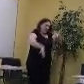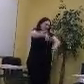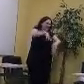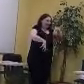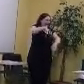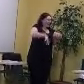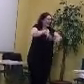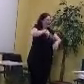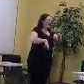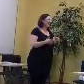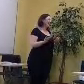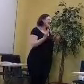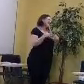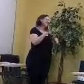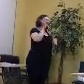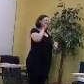Lovely.